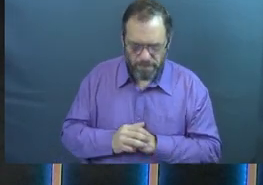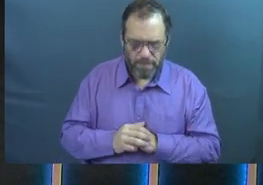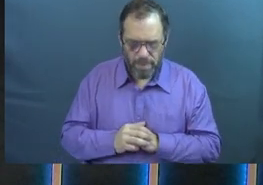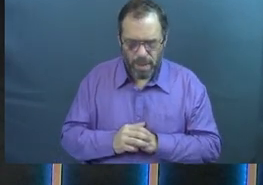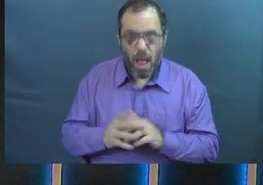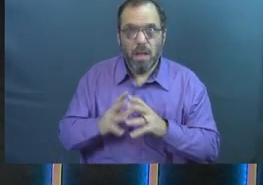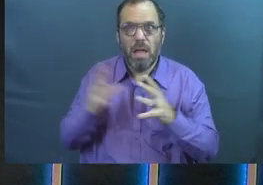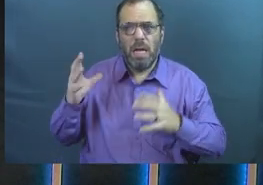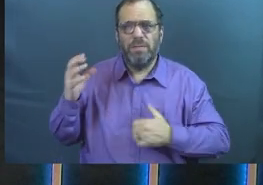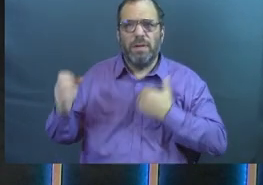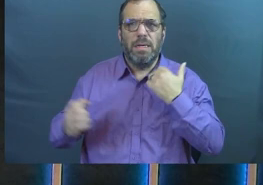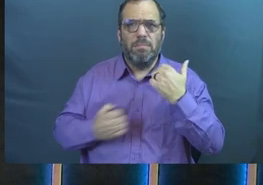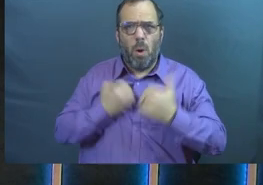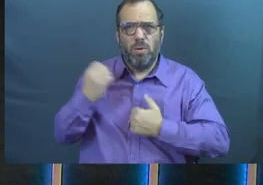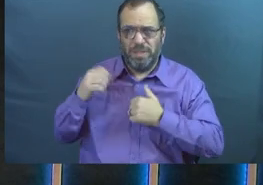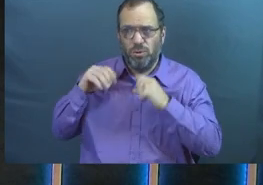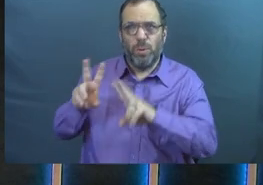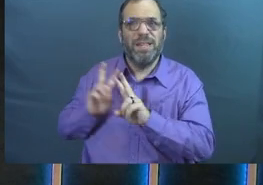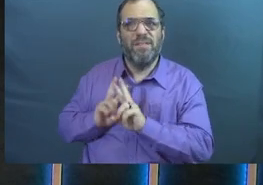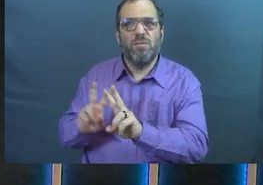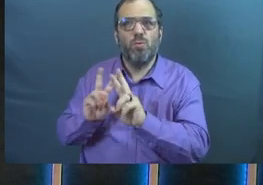And there was a lot of emotion with that.